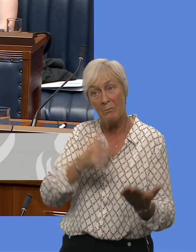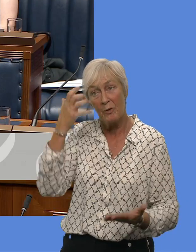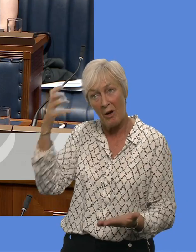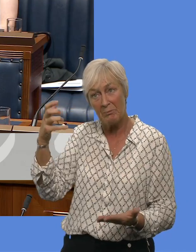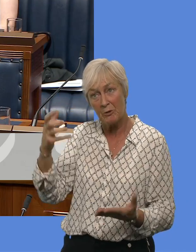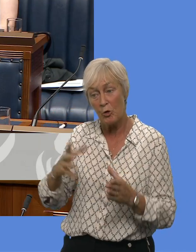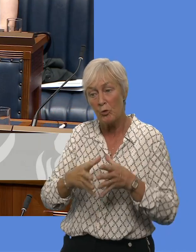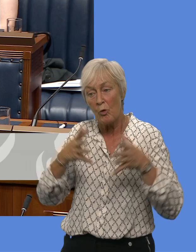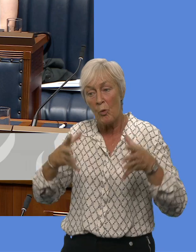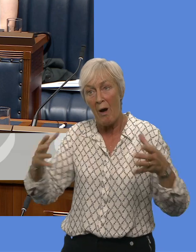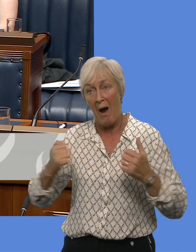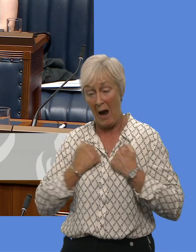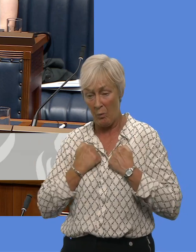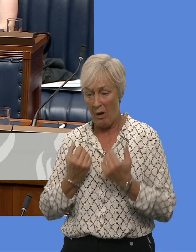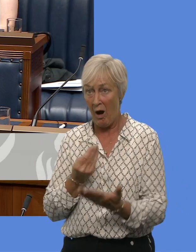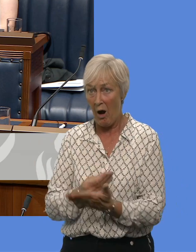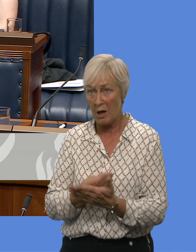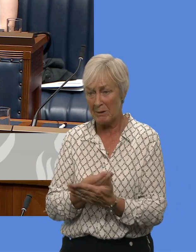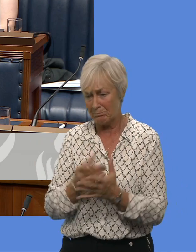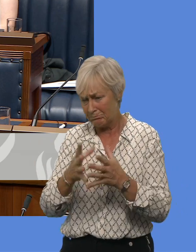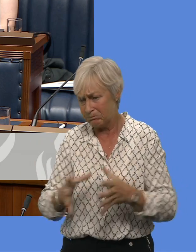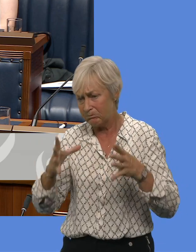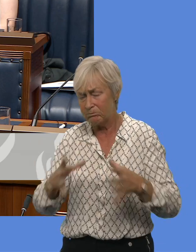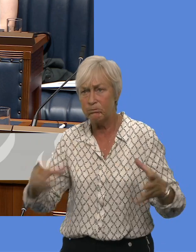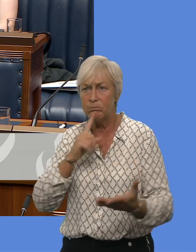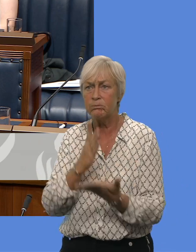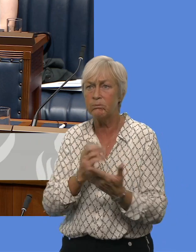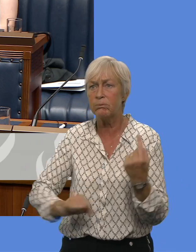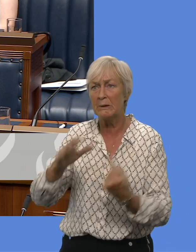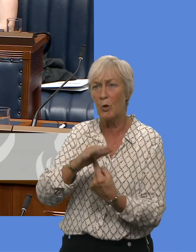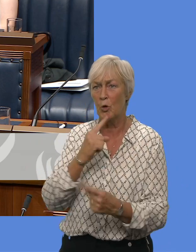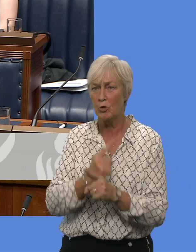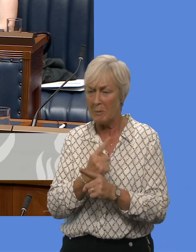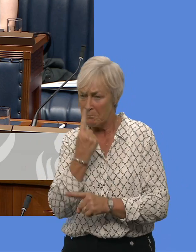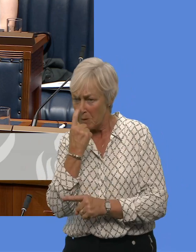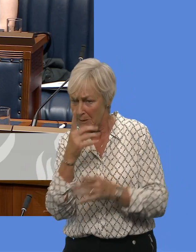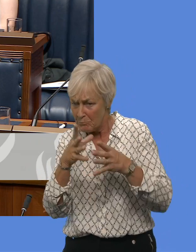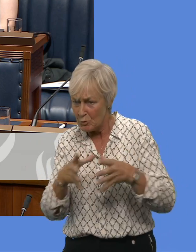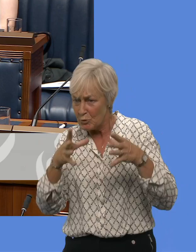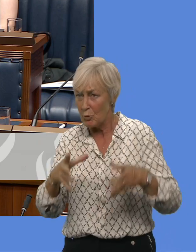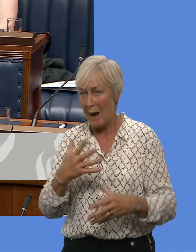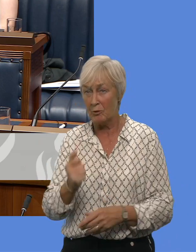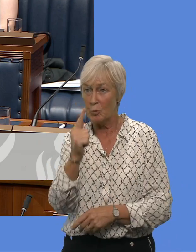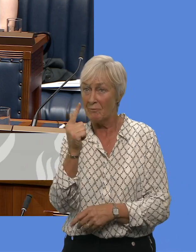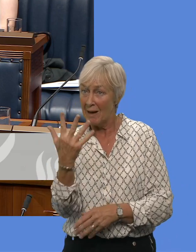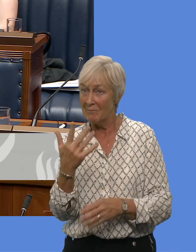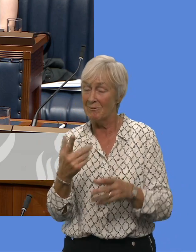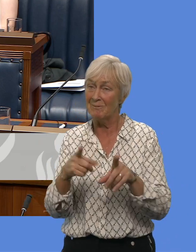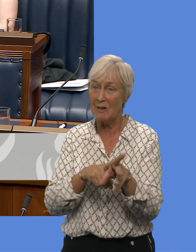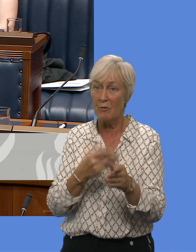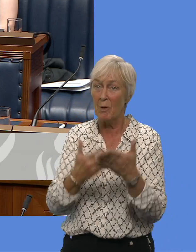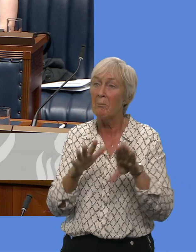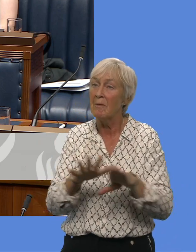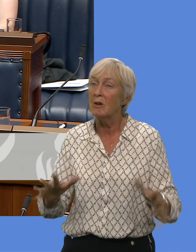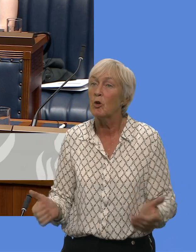our economy is absolutely key. We talk very much about the prosperity agenda. We've had 25 years since the Belfast Good Friday